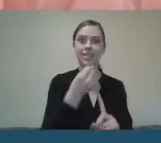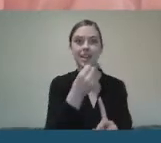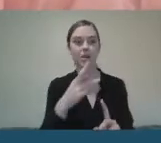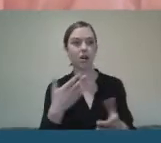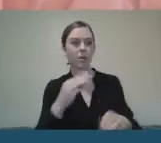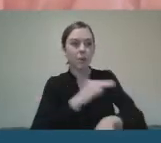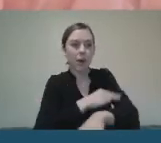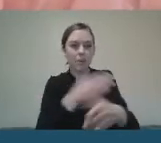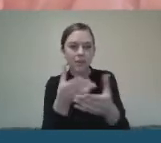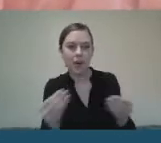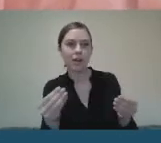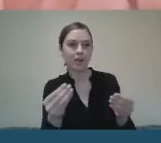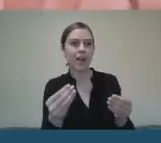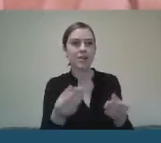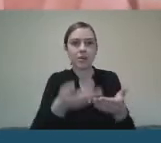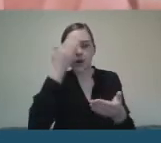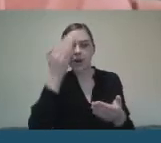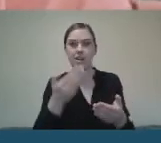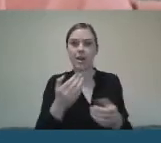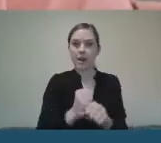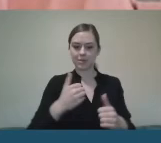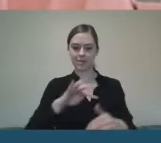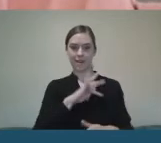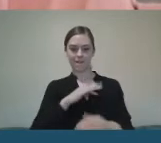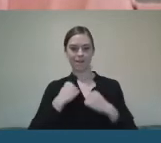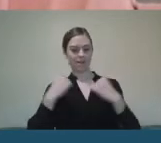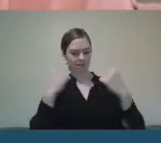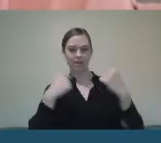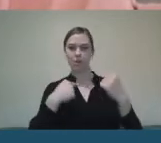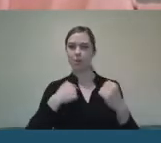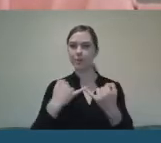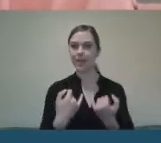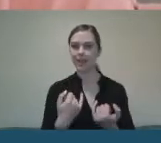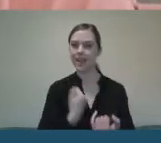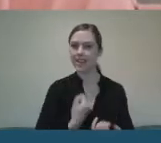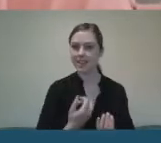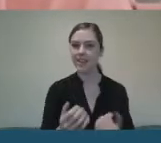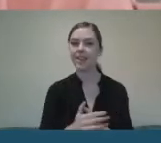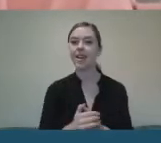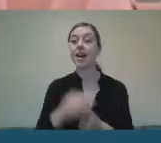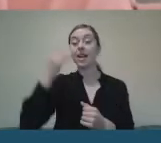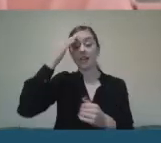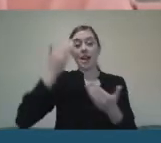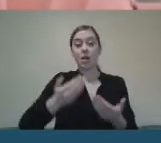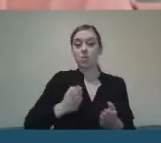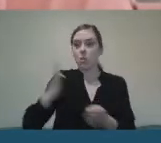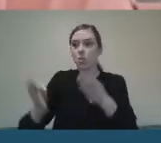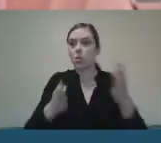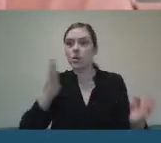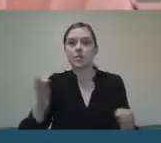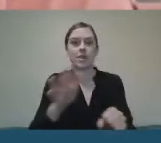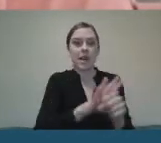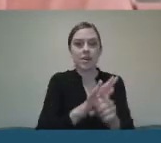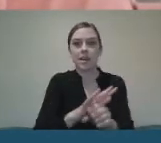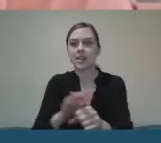about yourself than anything else you could possibly do. And I think now, you know, going around to different events, going around to different places, I see that much more now.